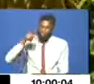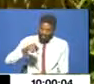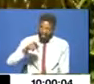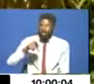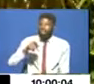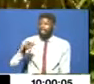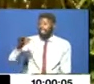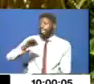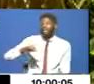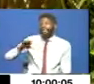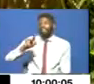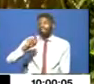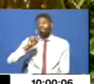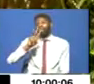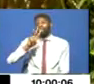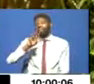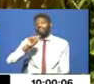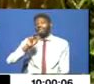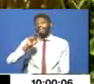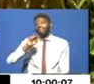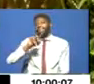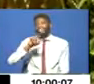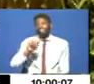that. But before that, in